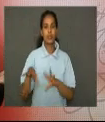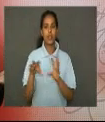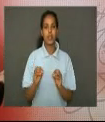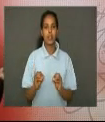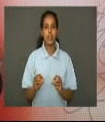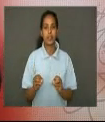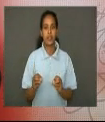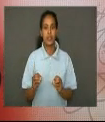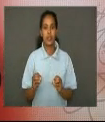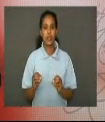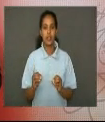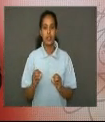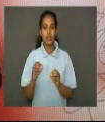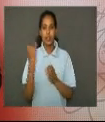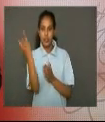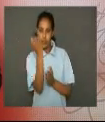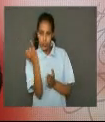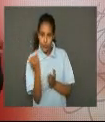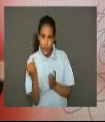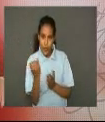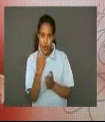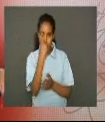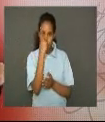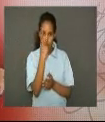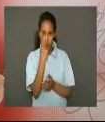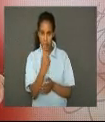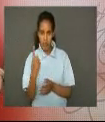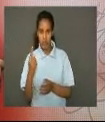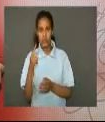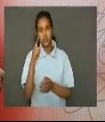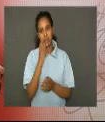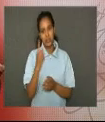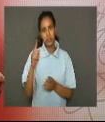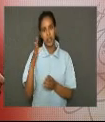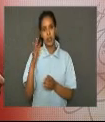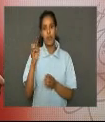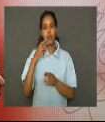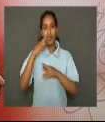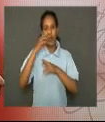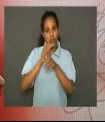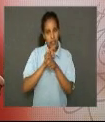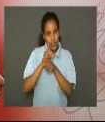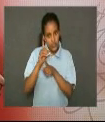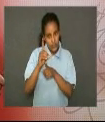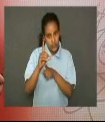Students, draw one of each type of orientation.